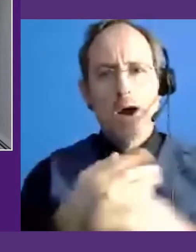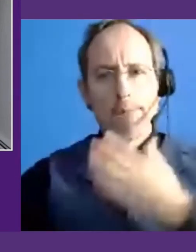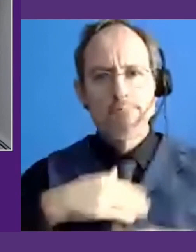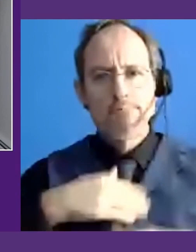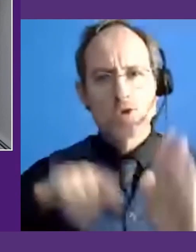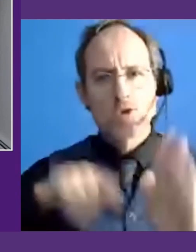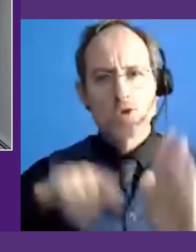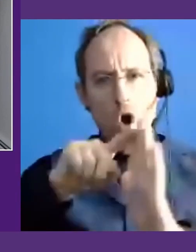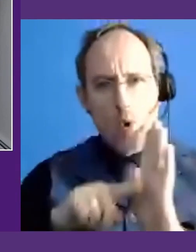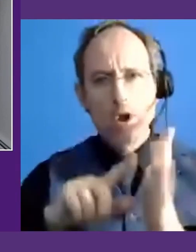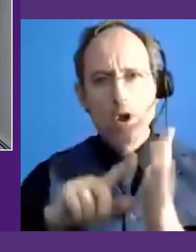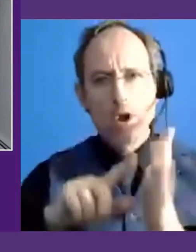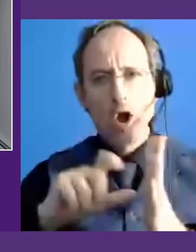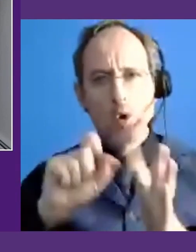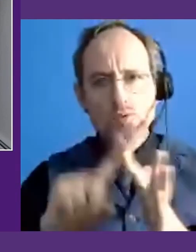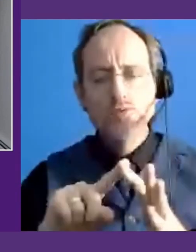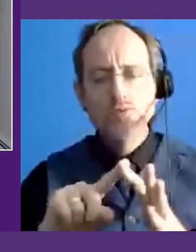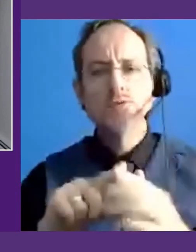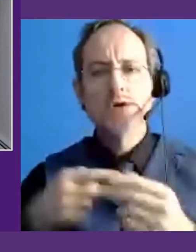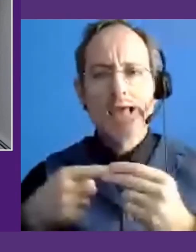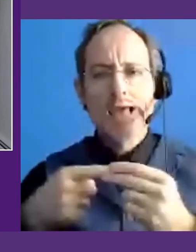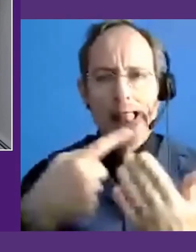want to offend, all those sorts of things. So